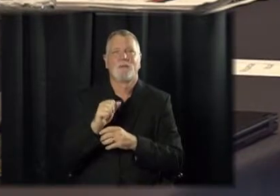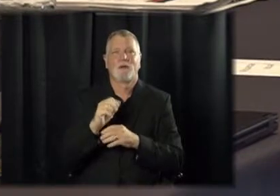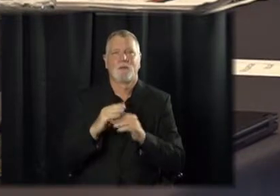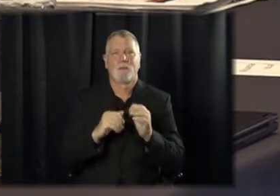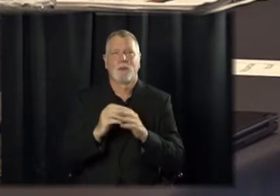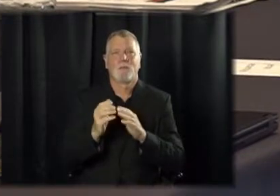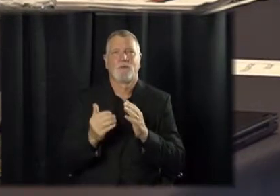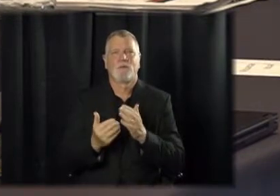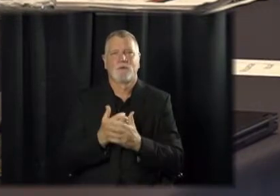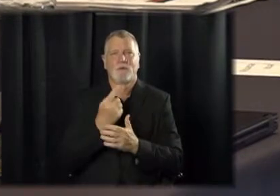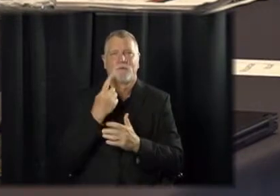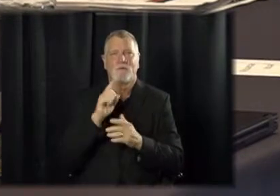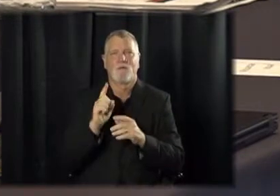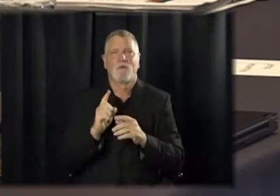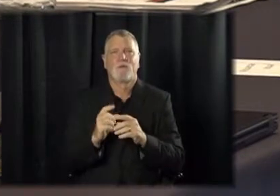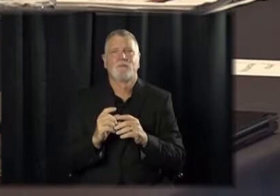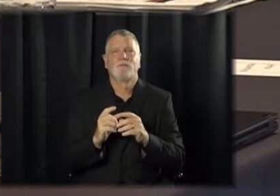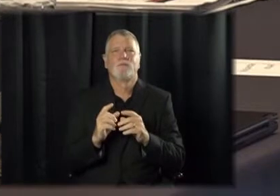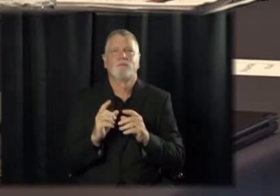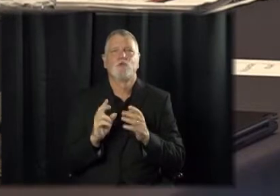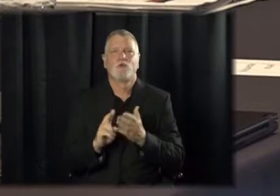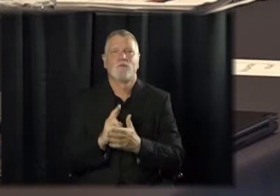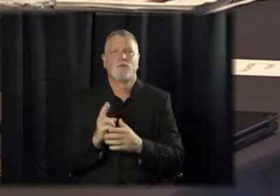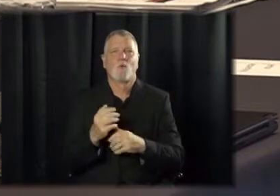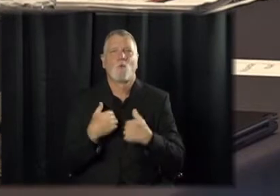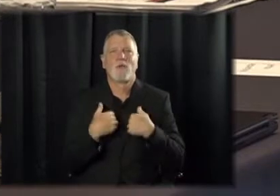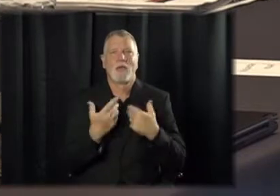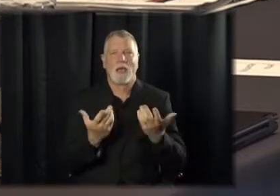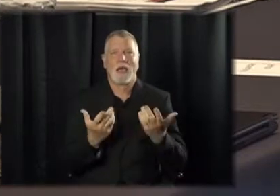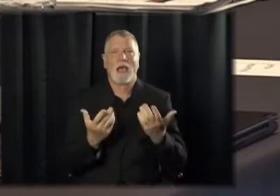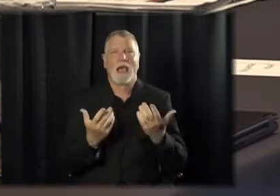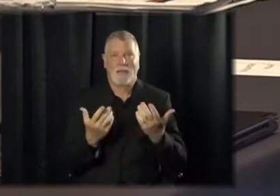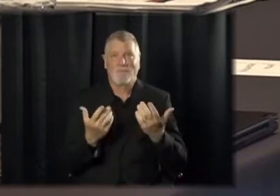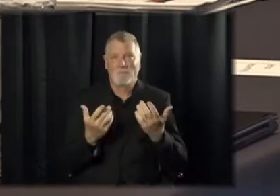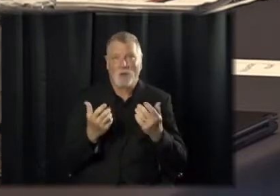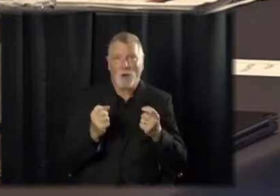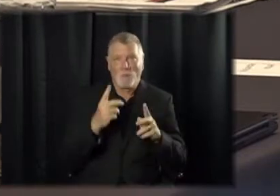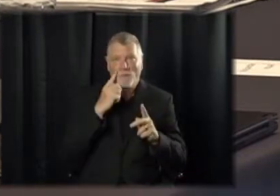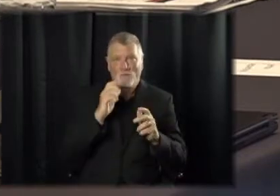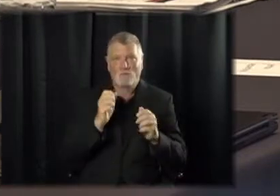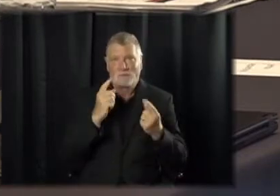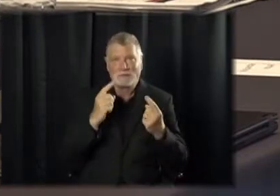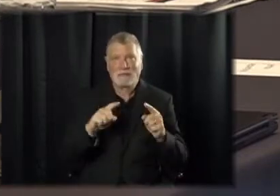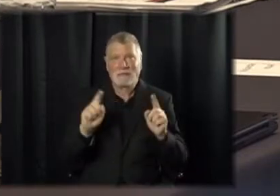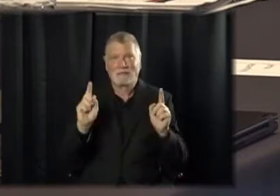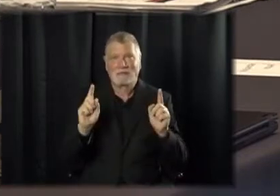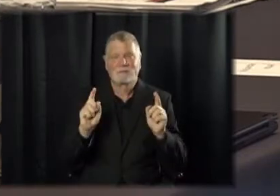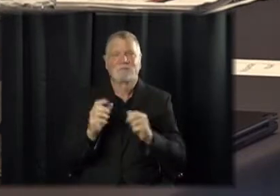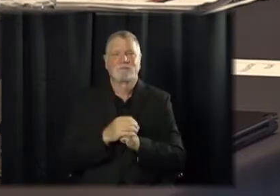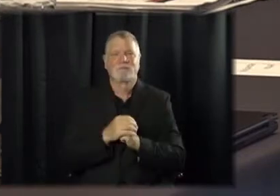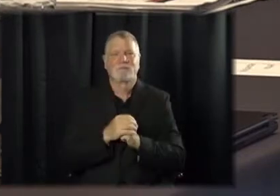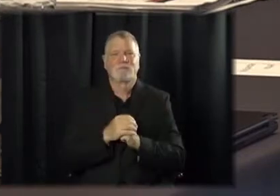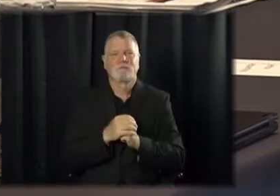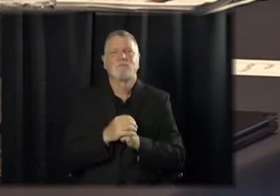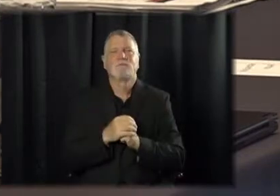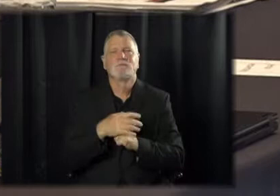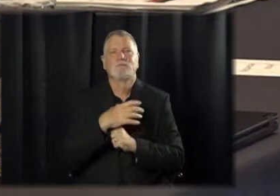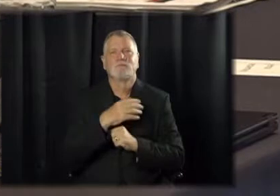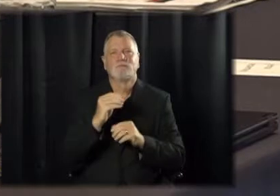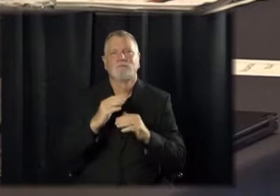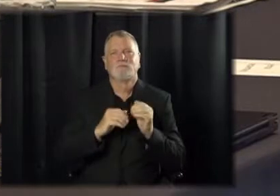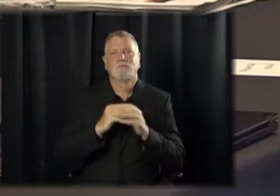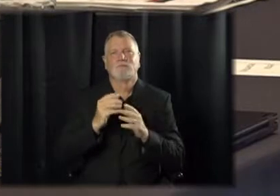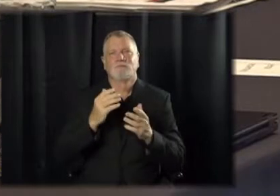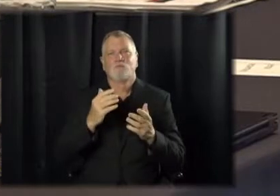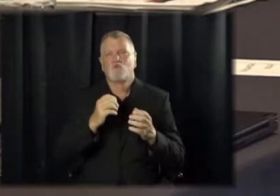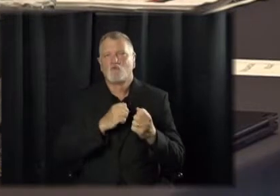and transform the university. We have a window for success. Building an institution, a stronger institution